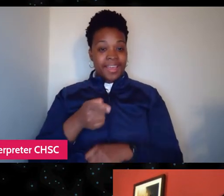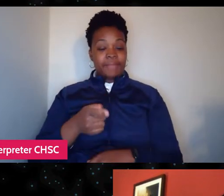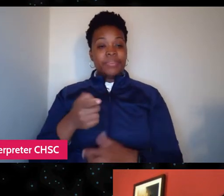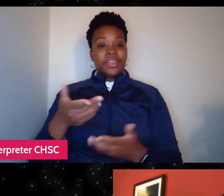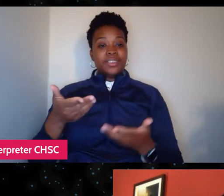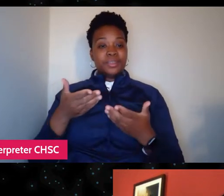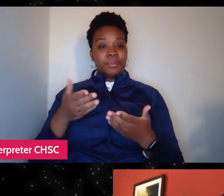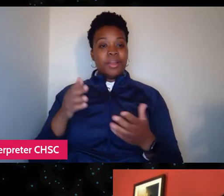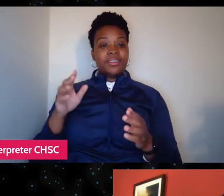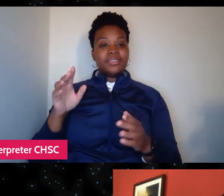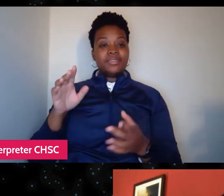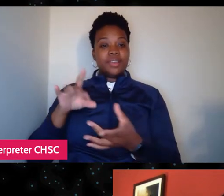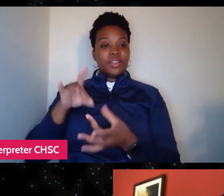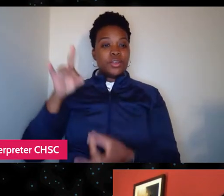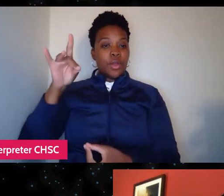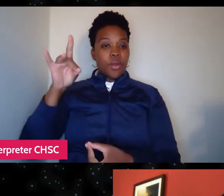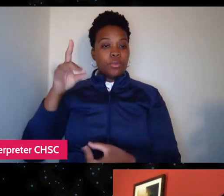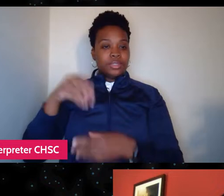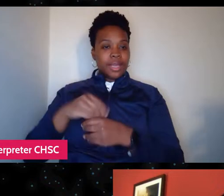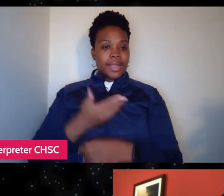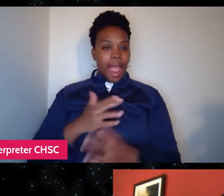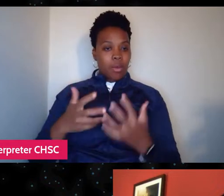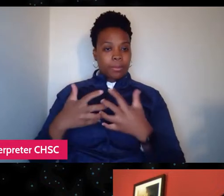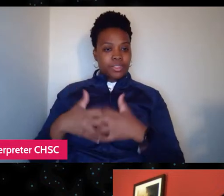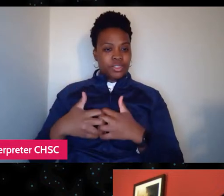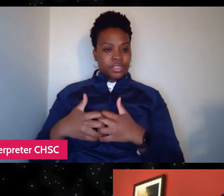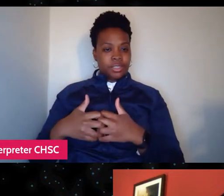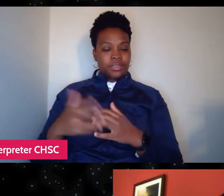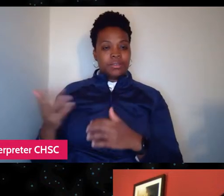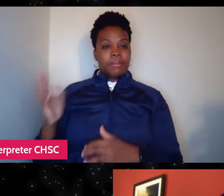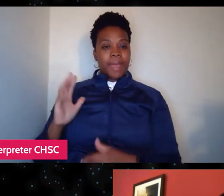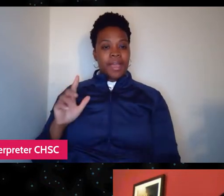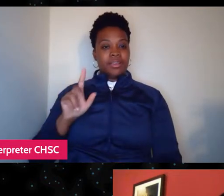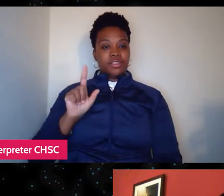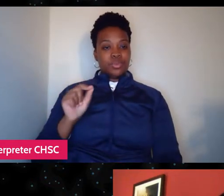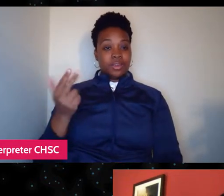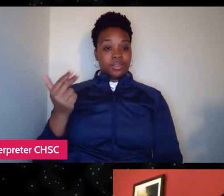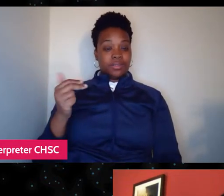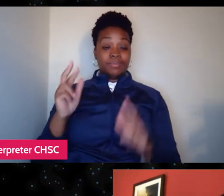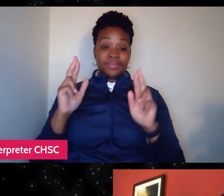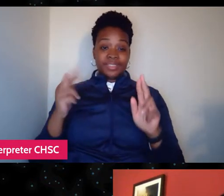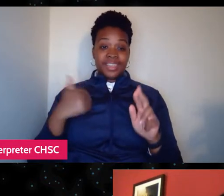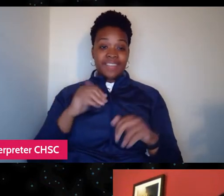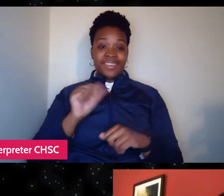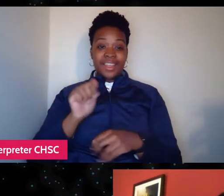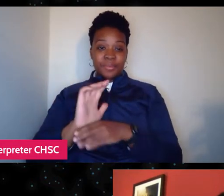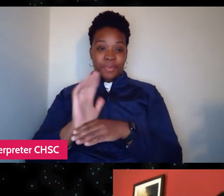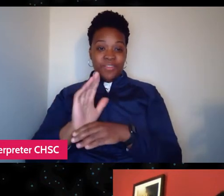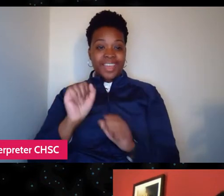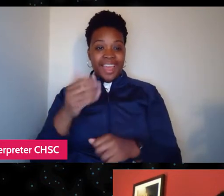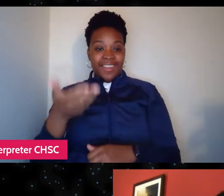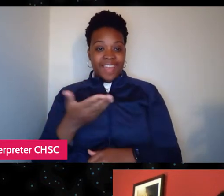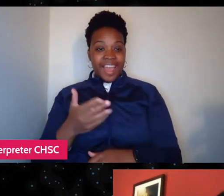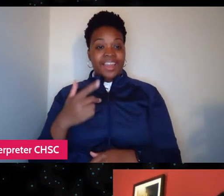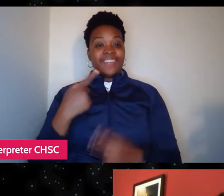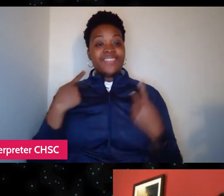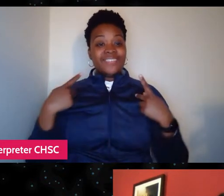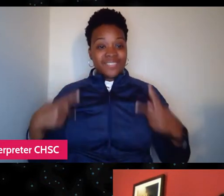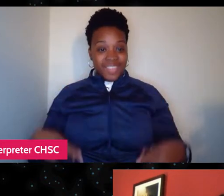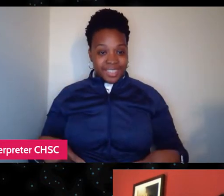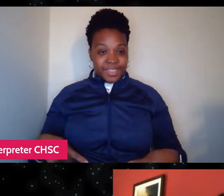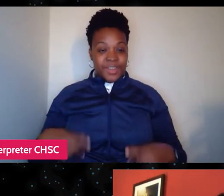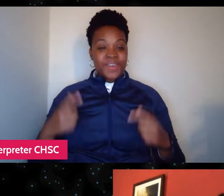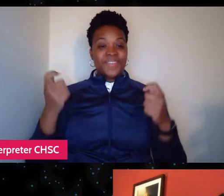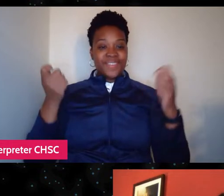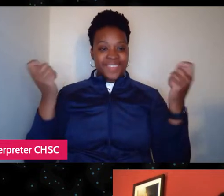Our Machine back in 2013. So hopefully she'll have another film coming out soon so we can invite her back to our physical festival and